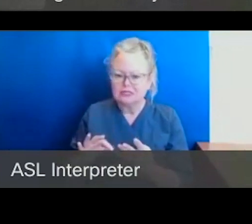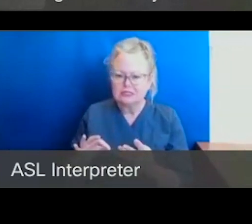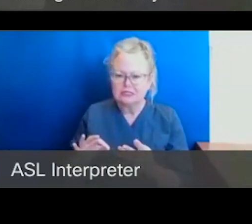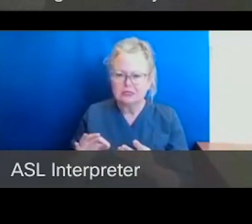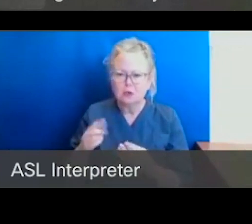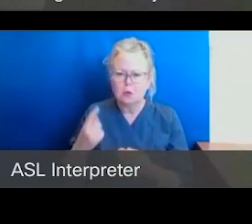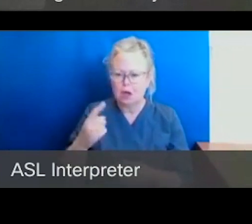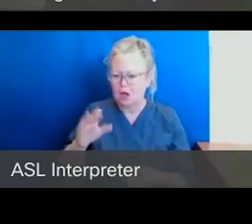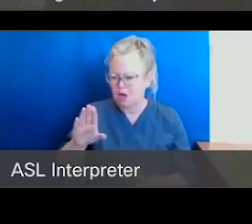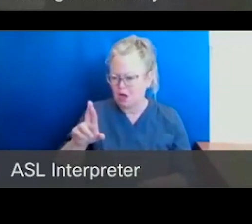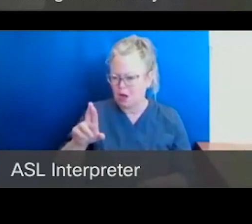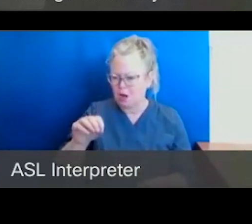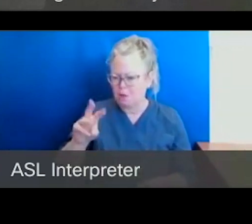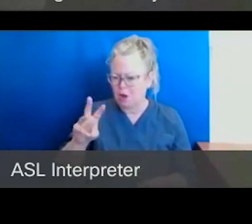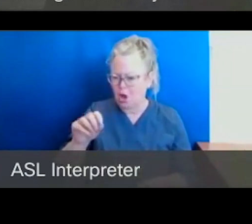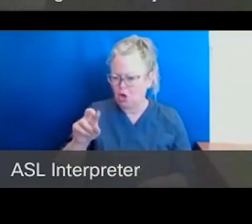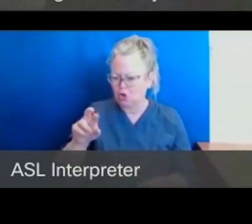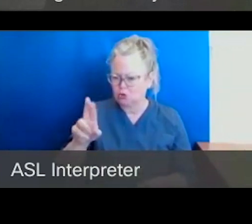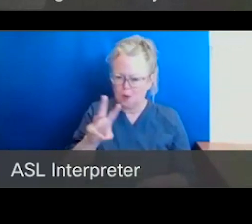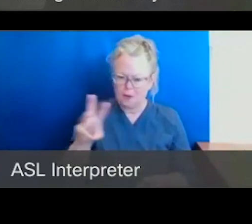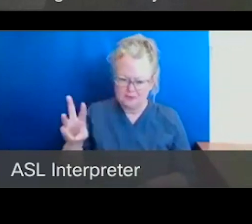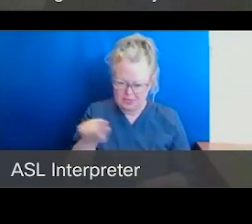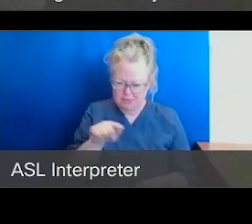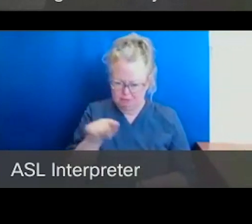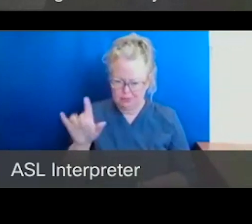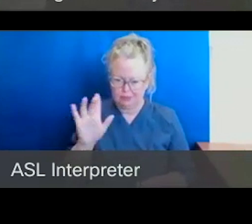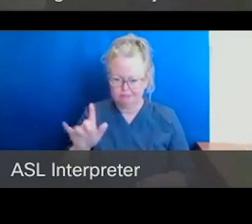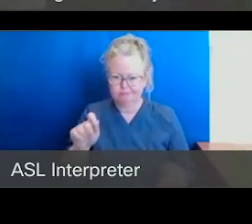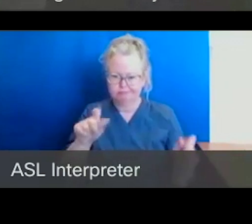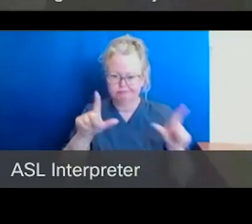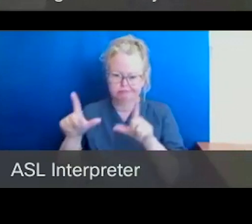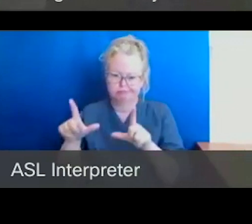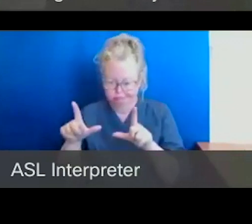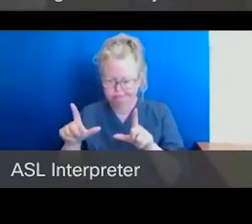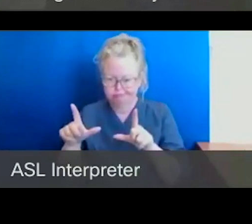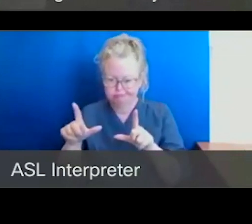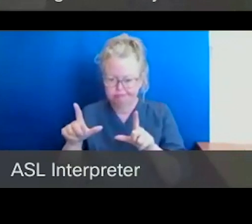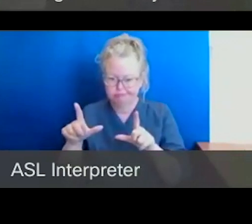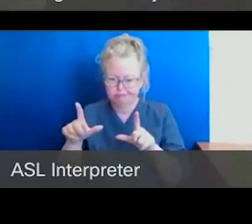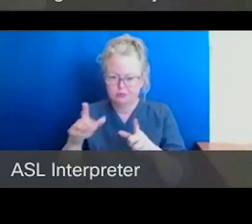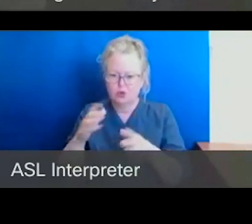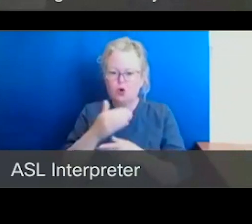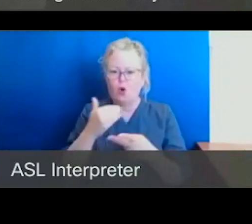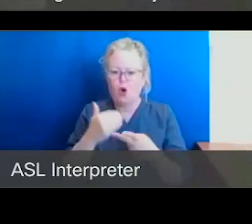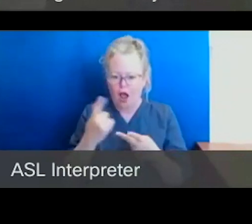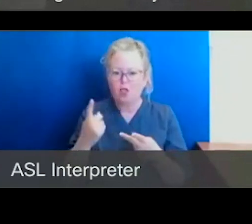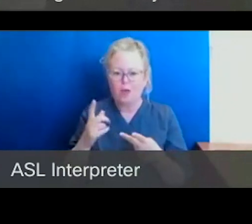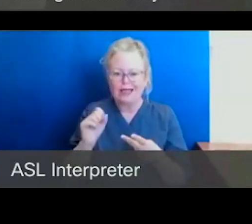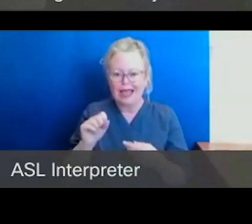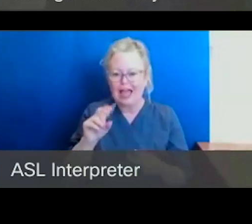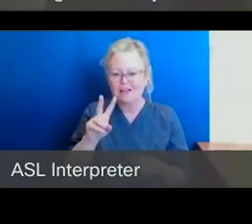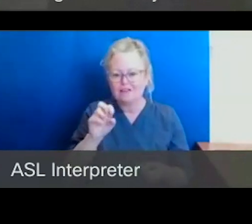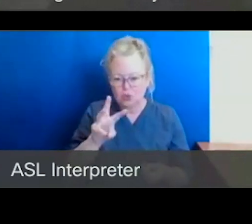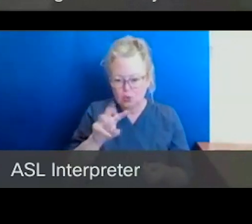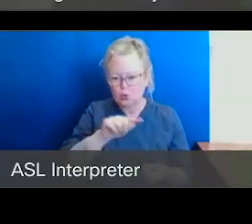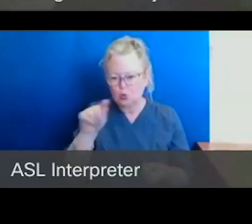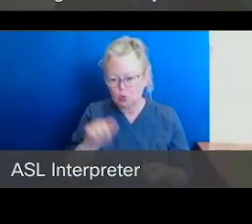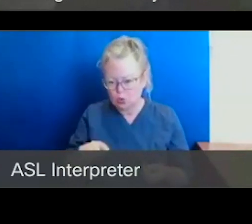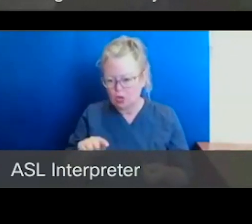browser link, and then the other is for the actual multimedia view for session